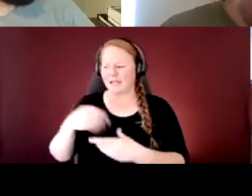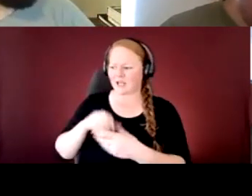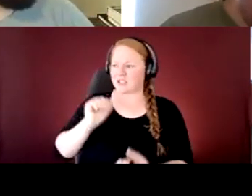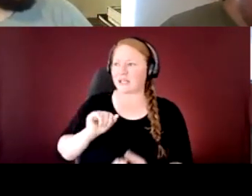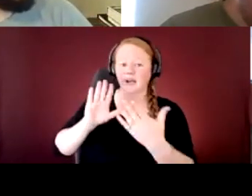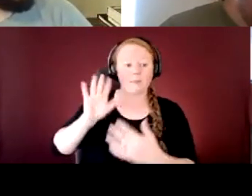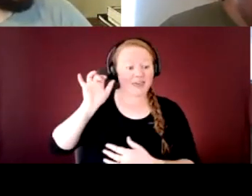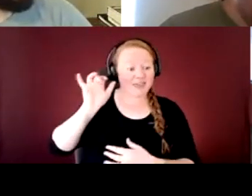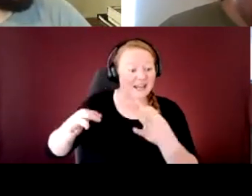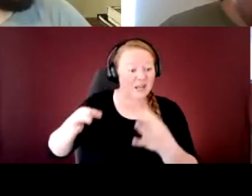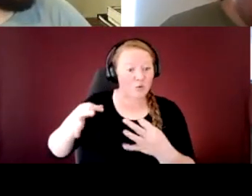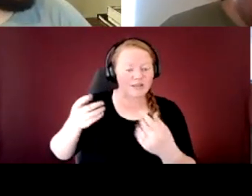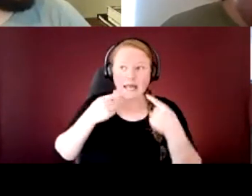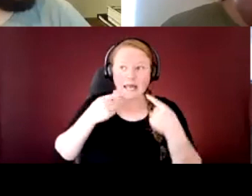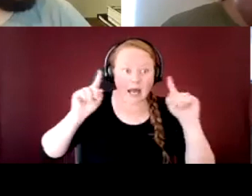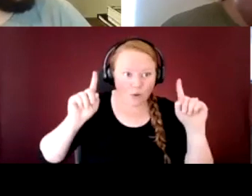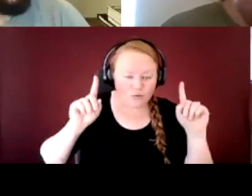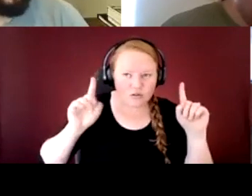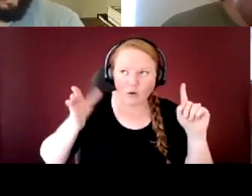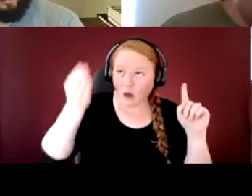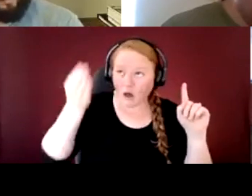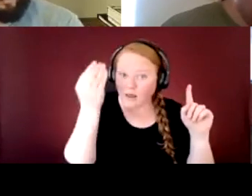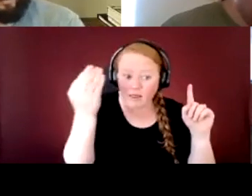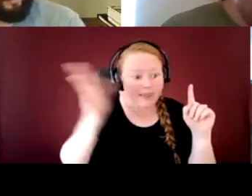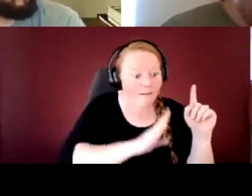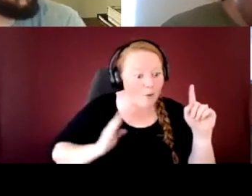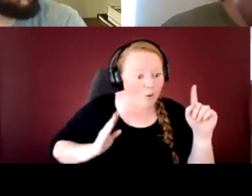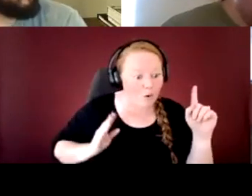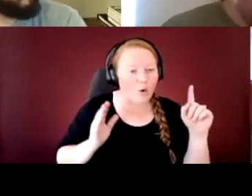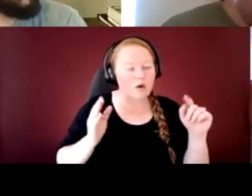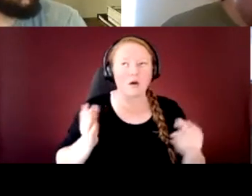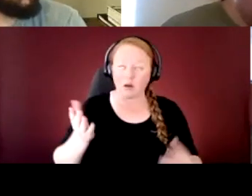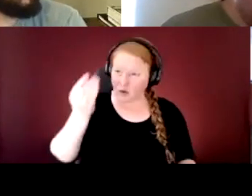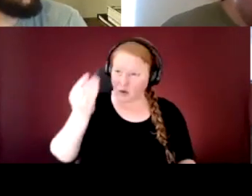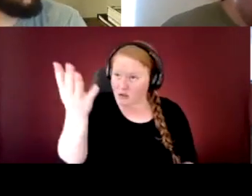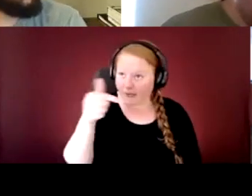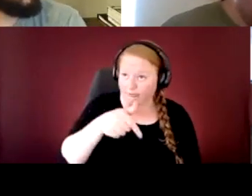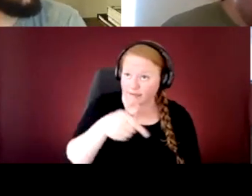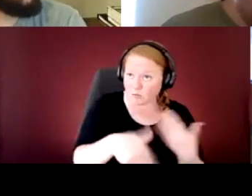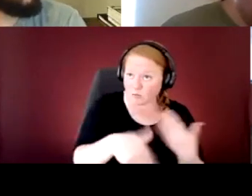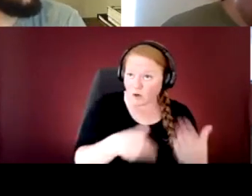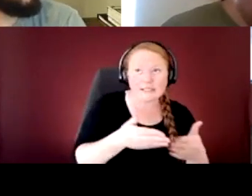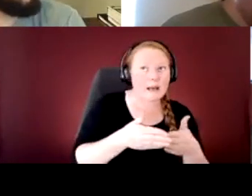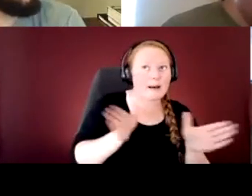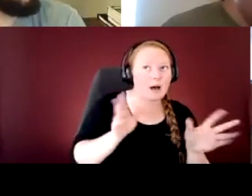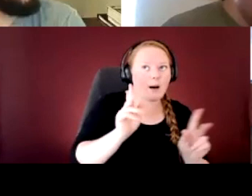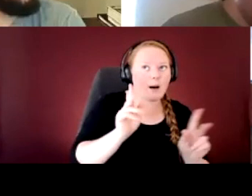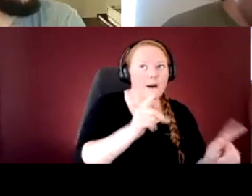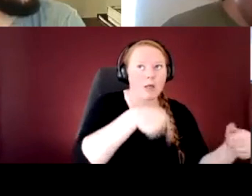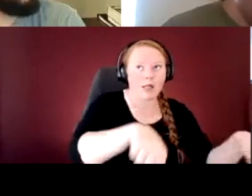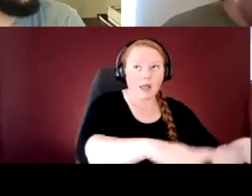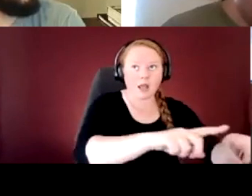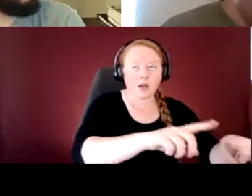Again, to let the board know that this was a public process, and that we are all concerned